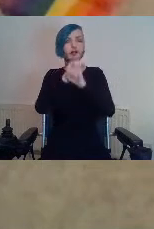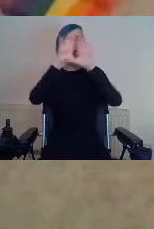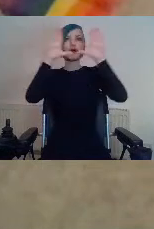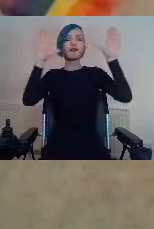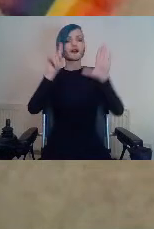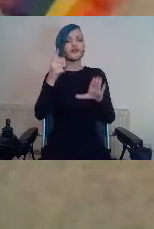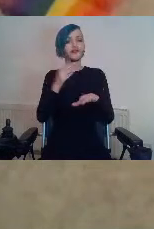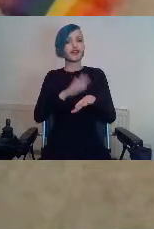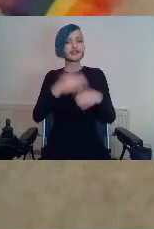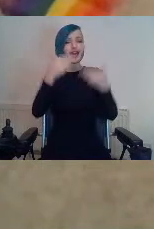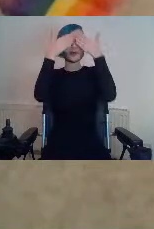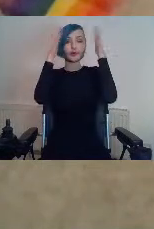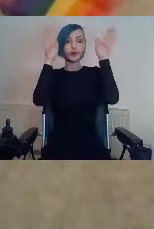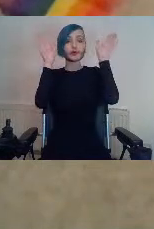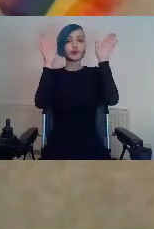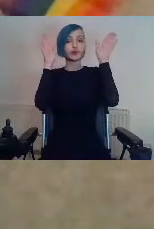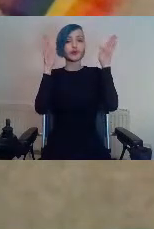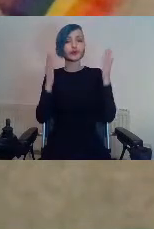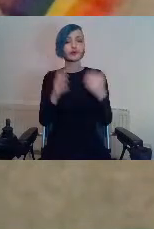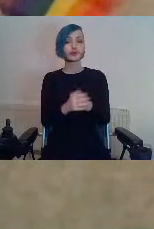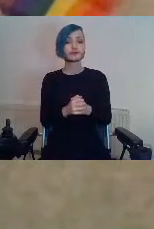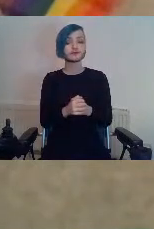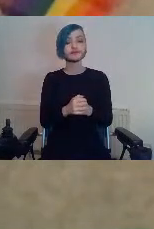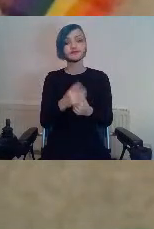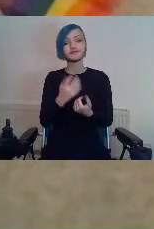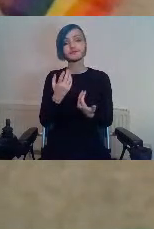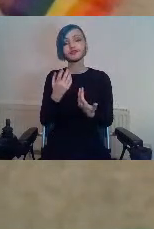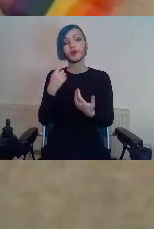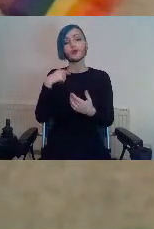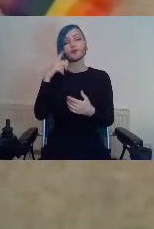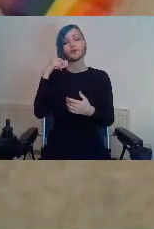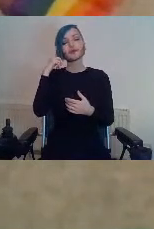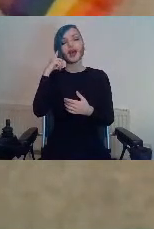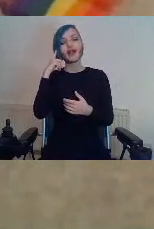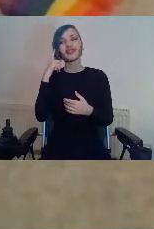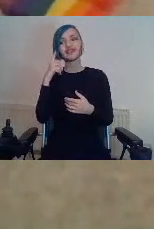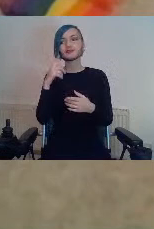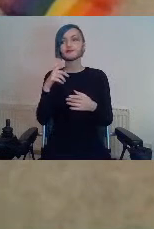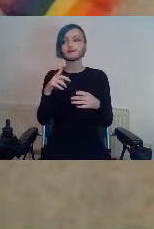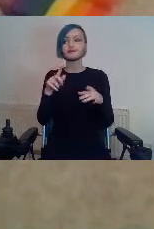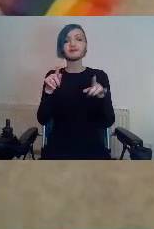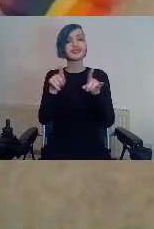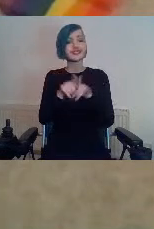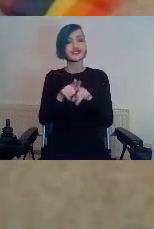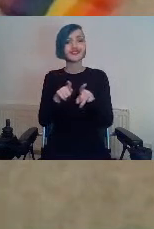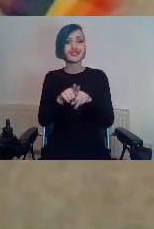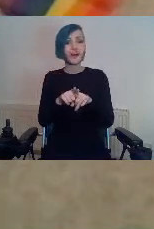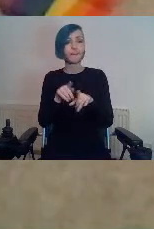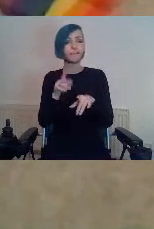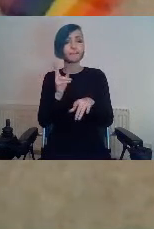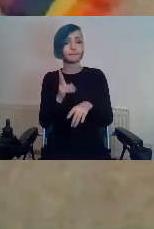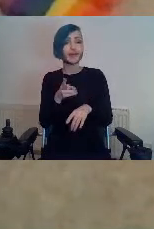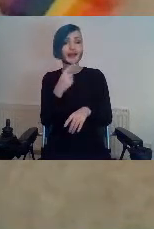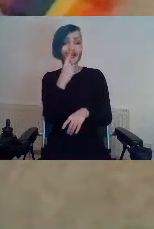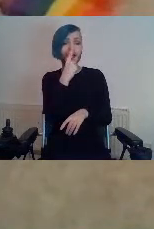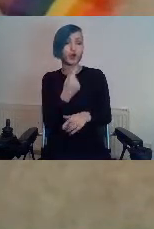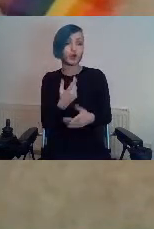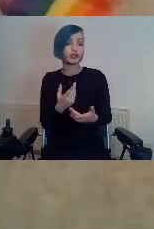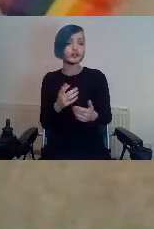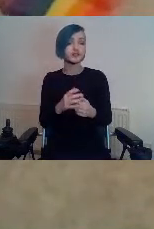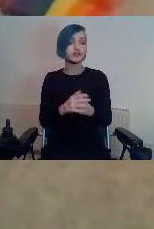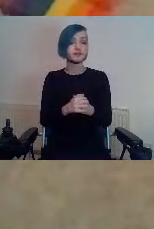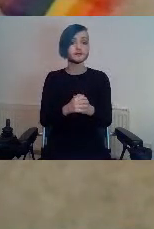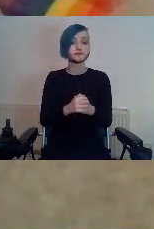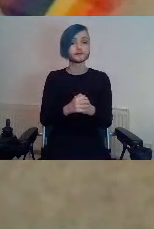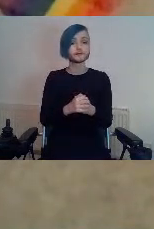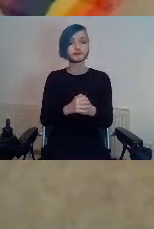use the same, let's say, messages, but putting them on the positive